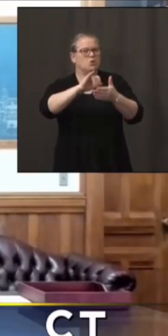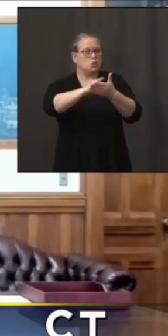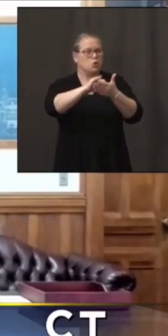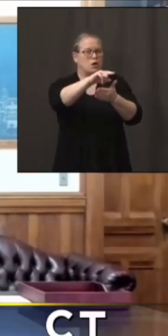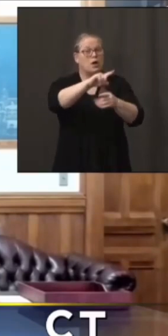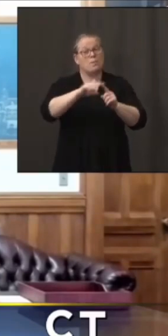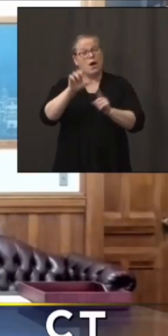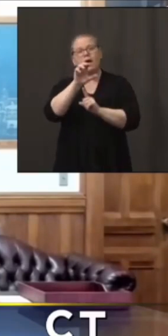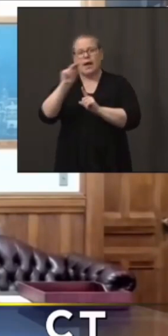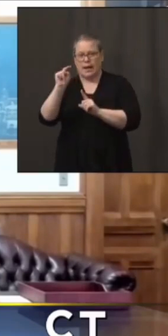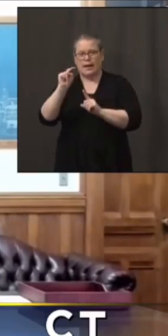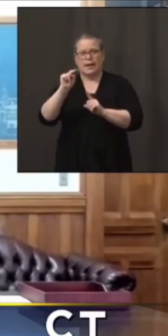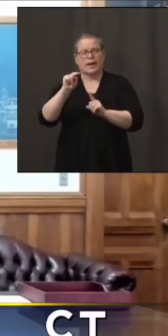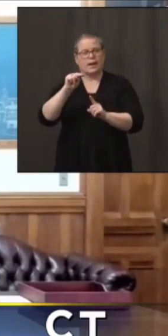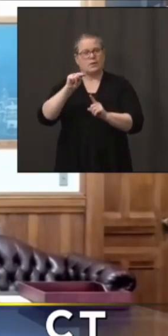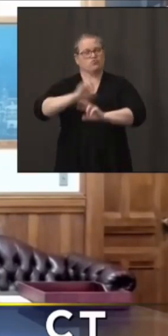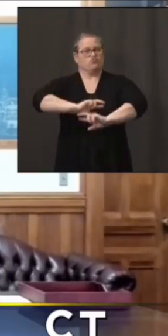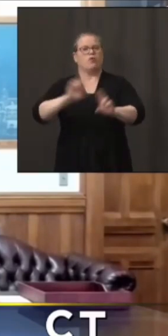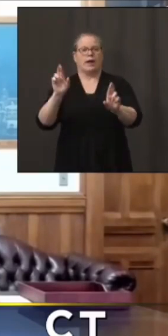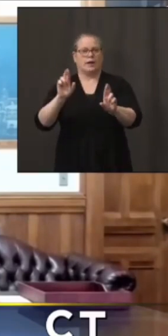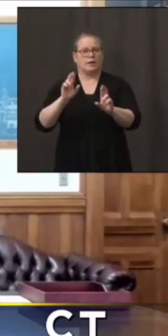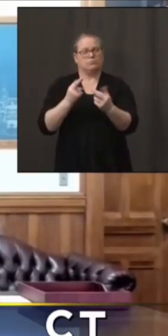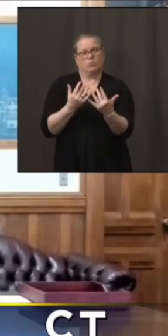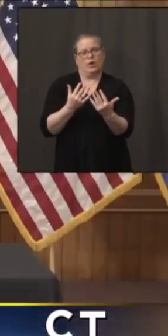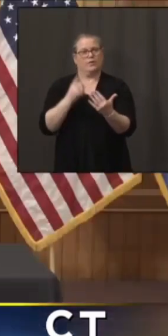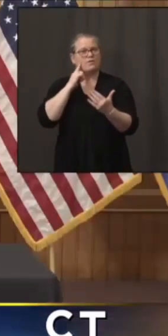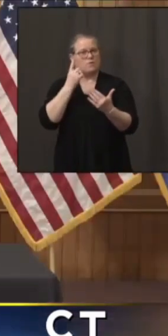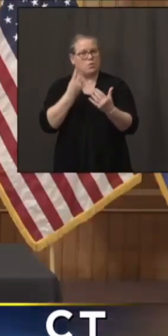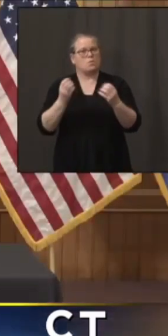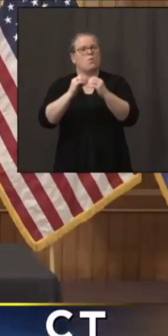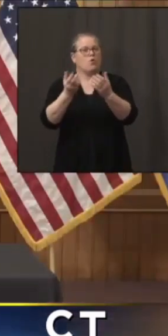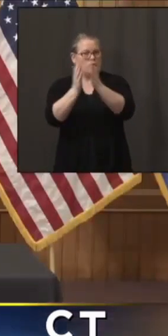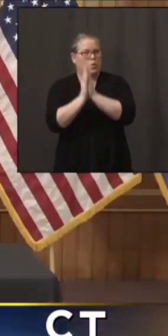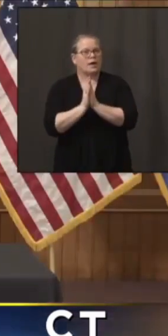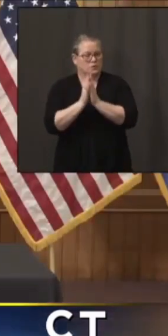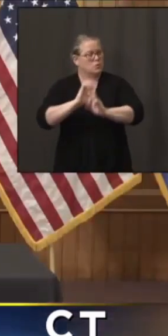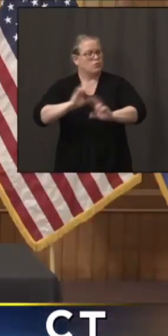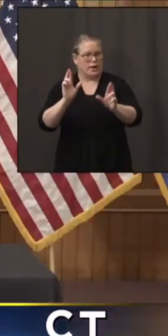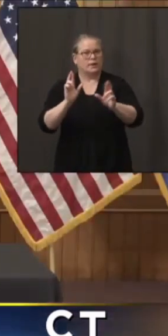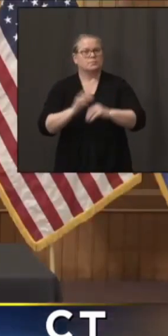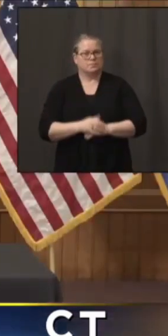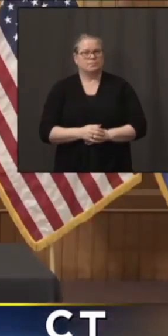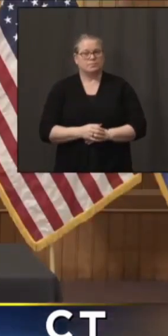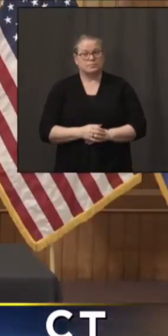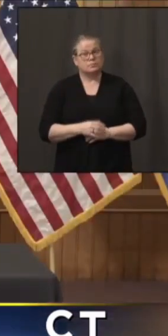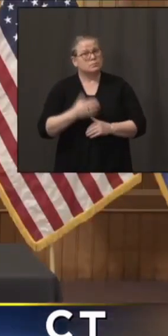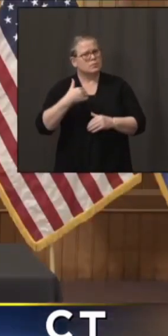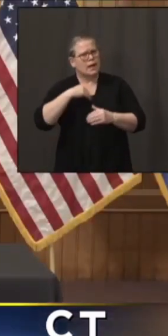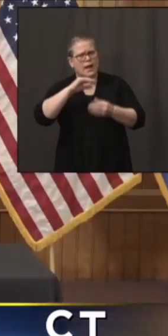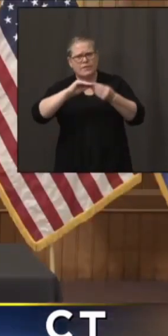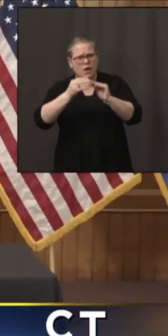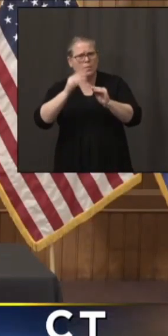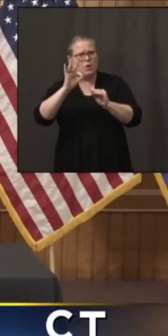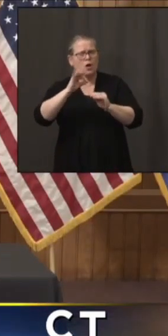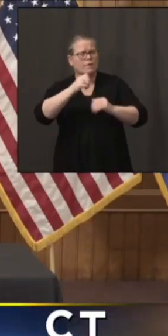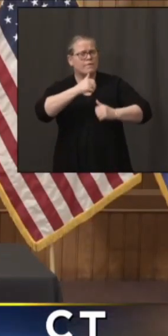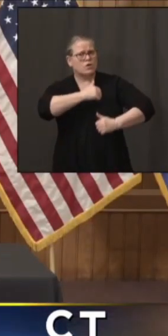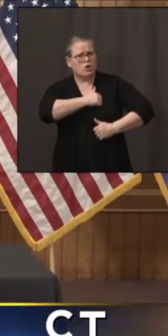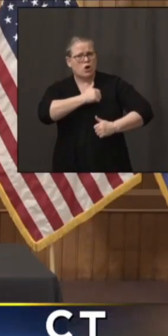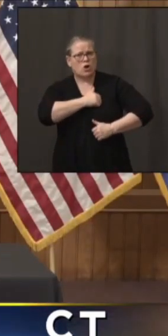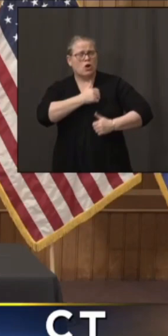stands ready upon any additional requests being made. And is there a certain number of guardsmen who have been told to be on